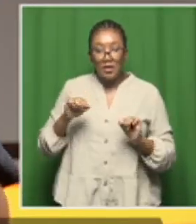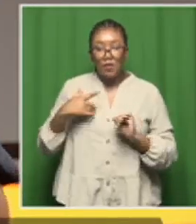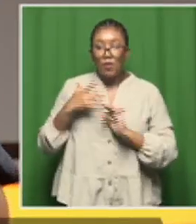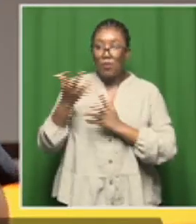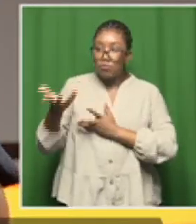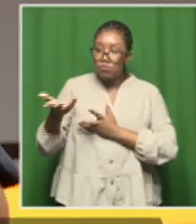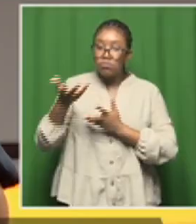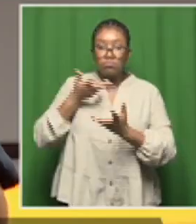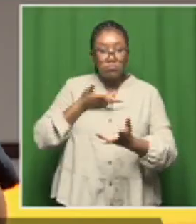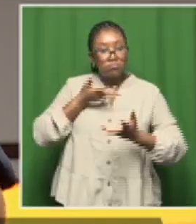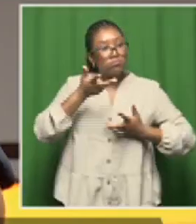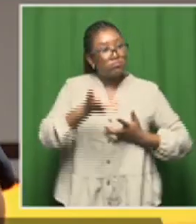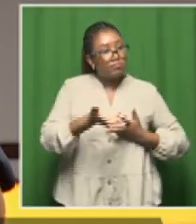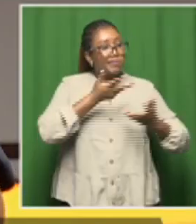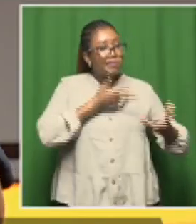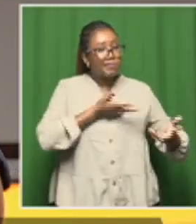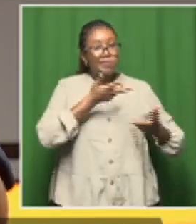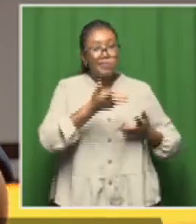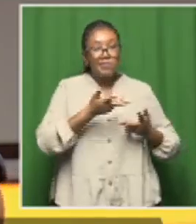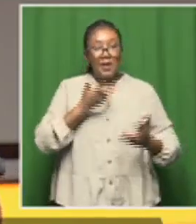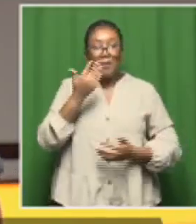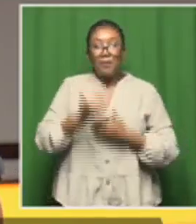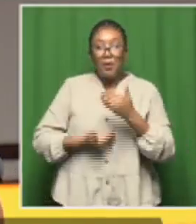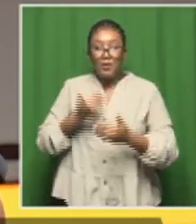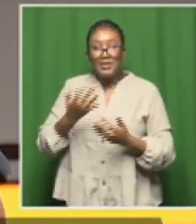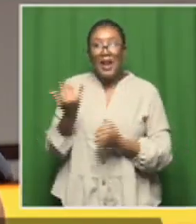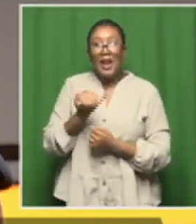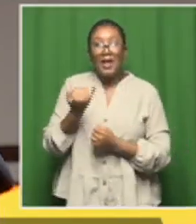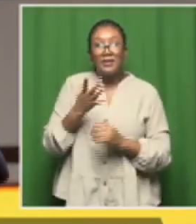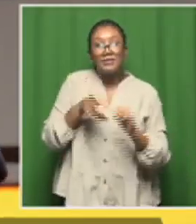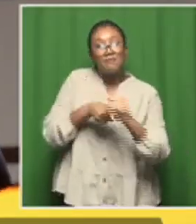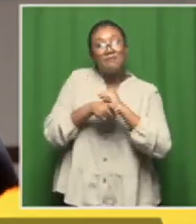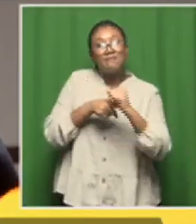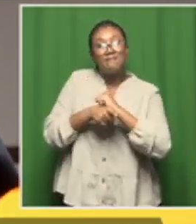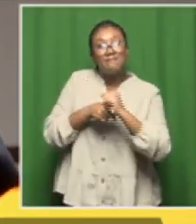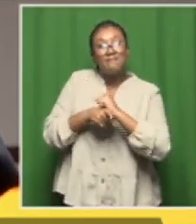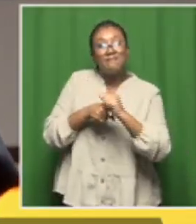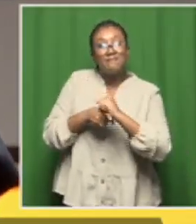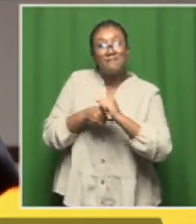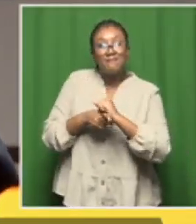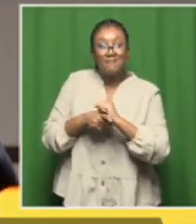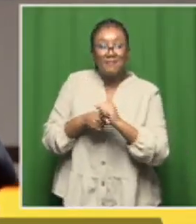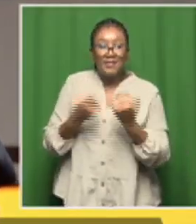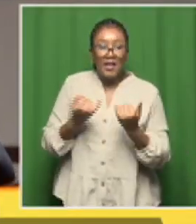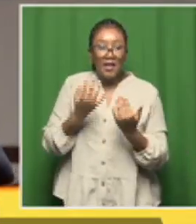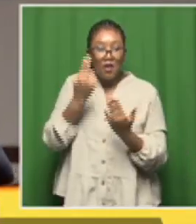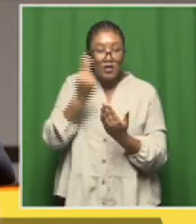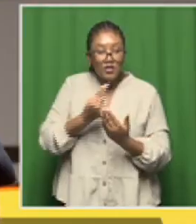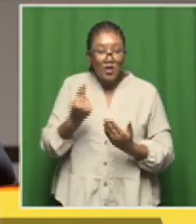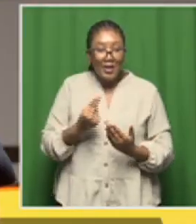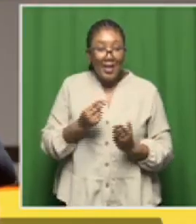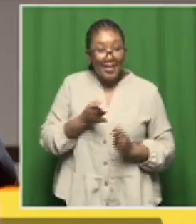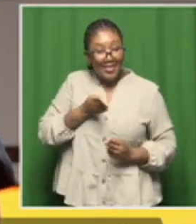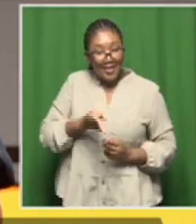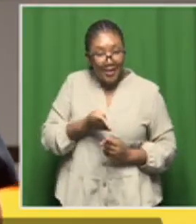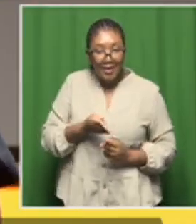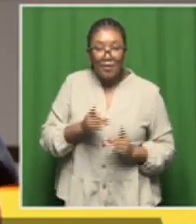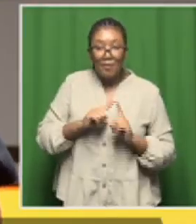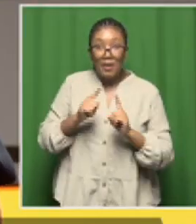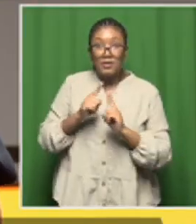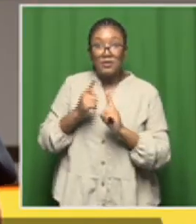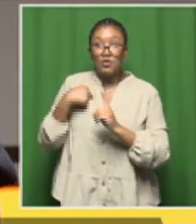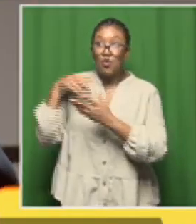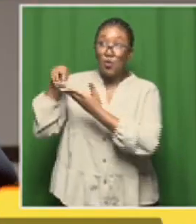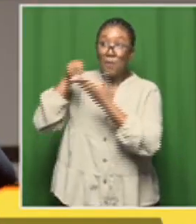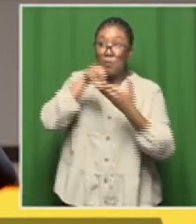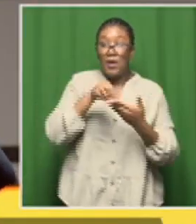process together, and it's going to be quite a rehearsal of breathing. So how the exhibition actually ends up looking